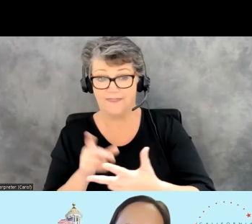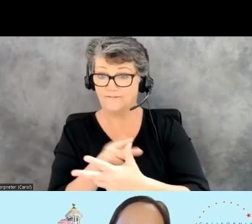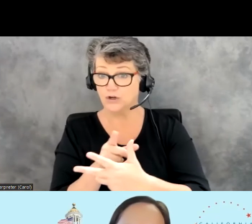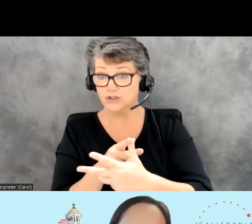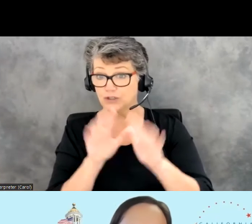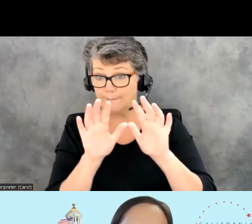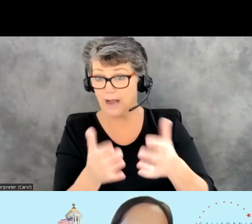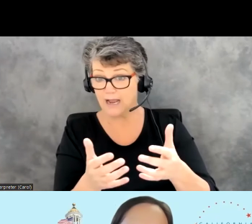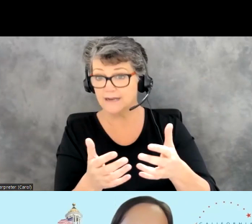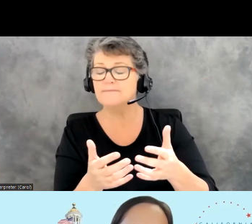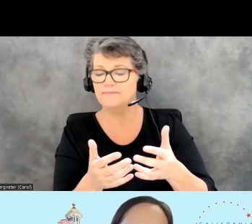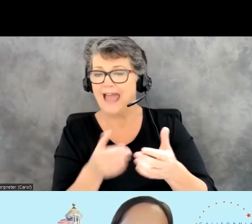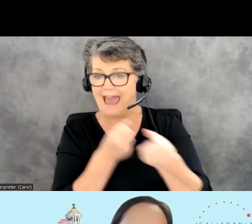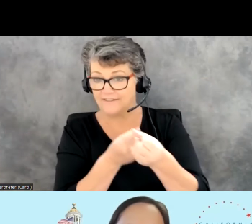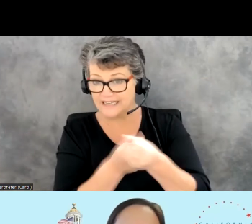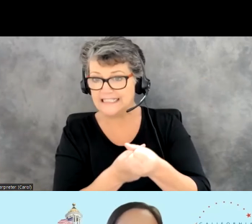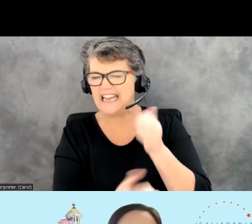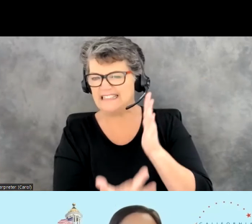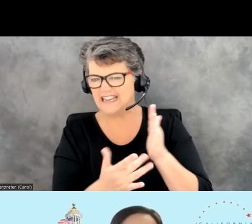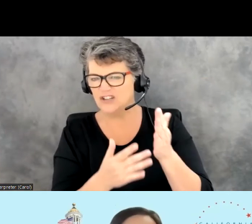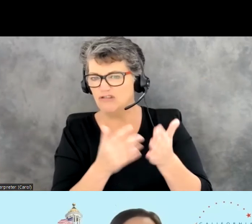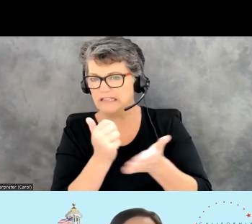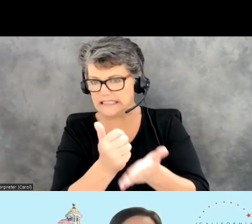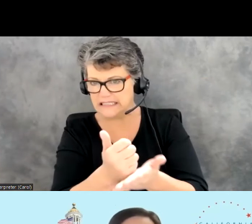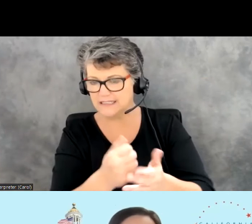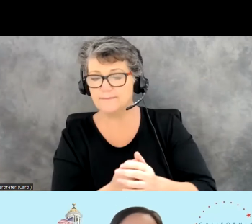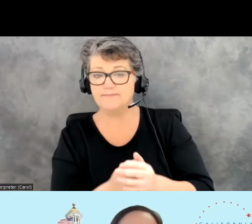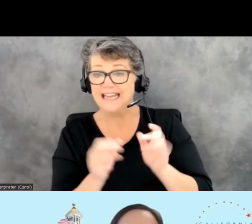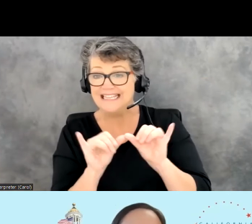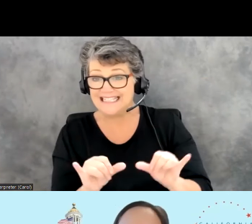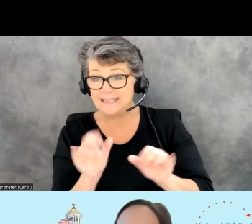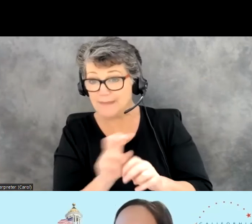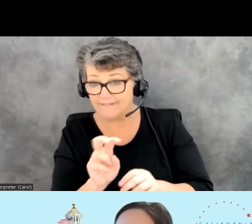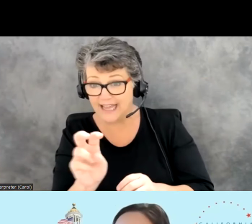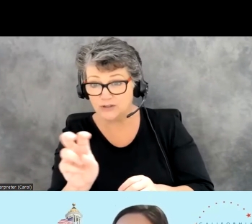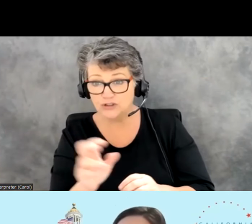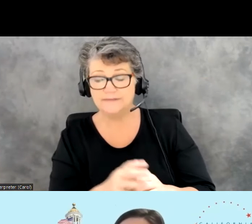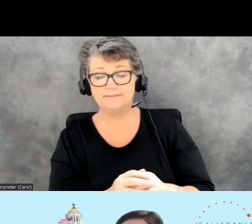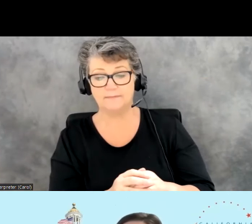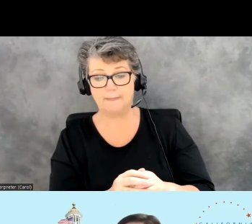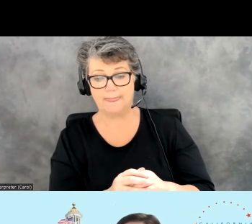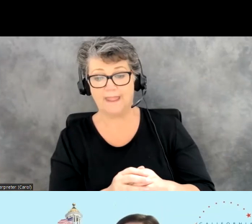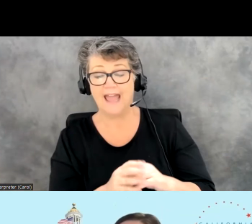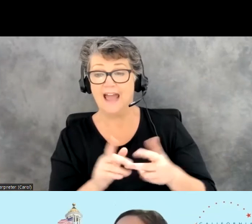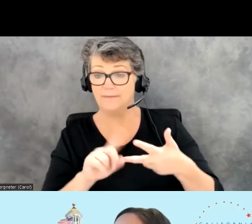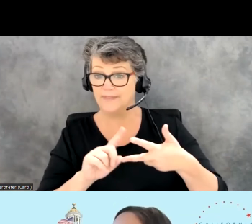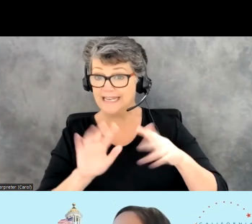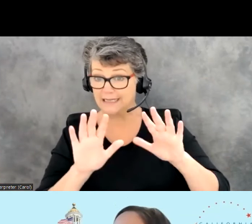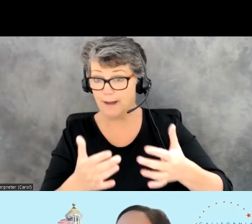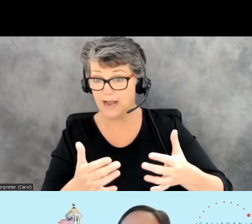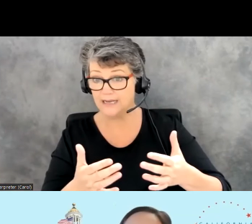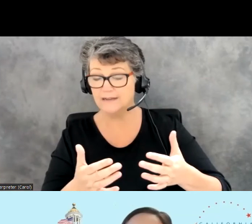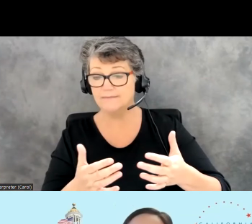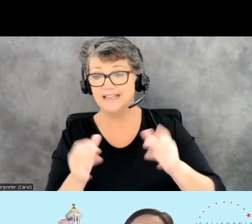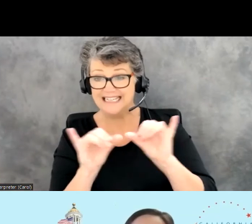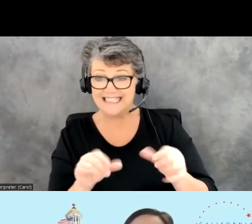has to do with advocacy and technical assistance, systems navigation. The next bucket has to do with